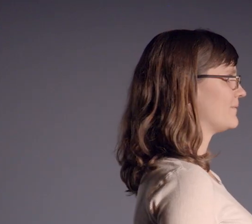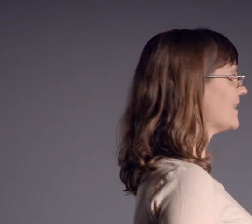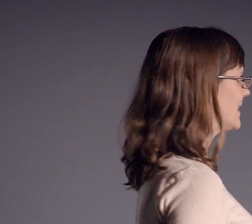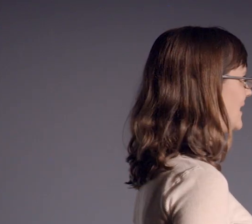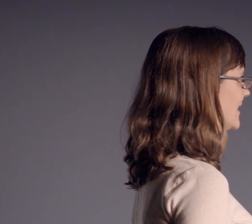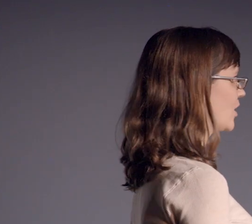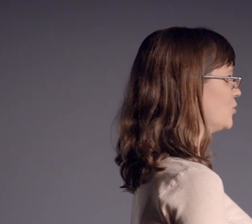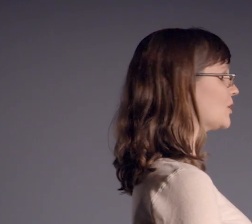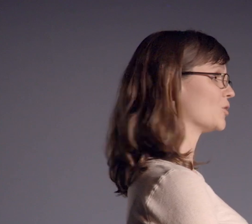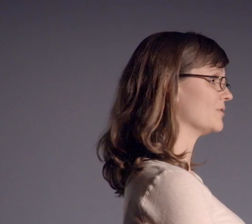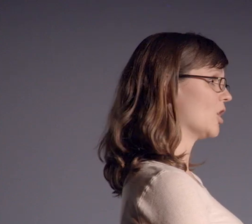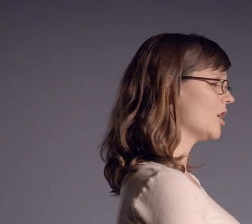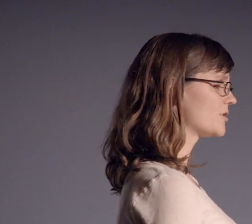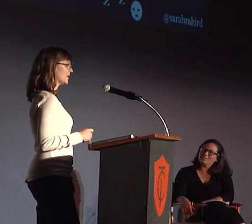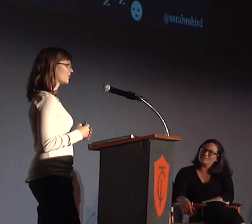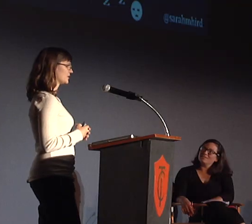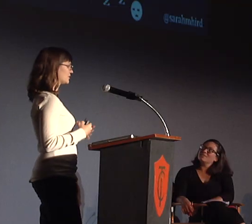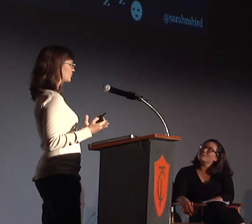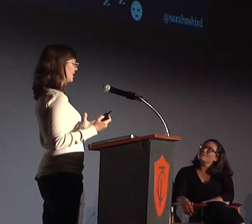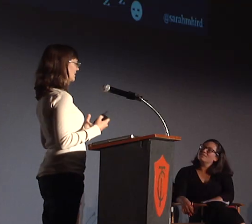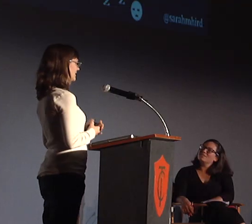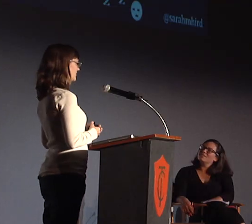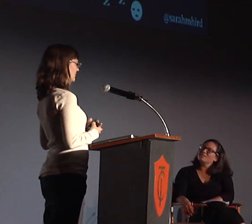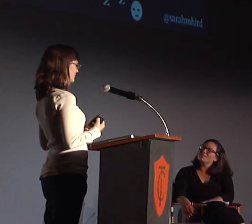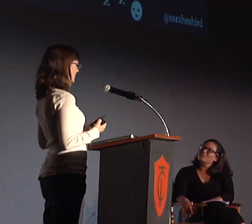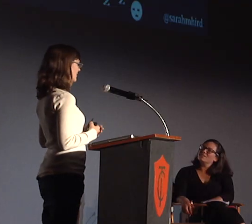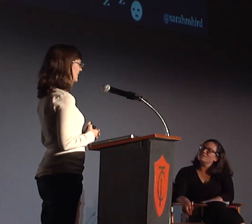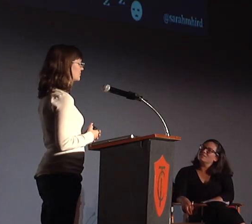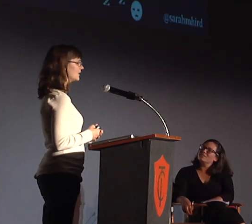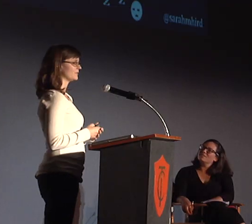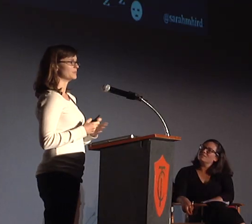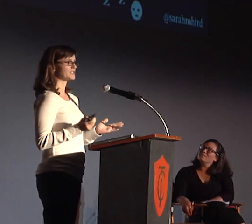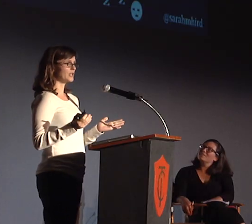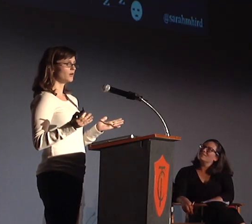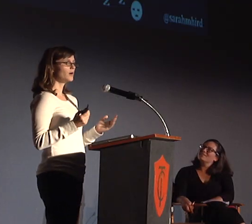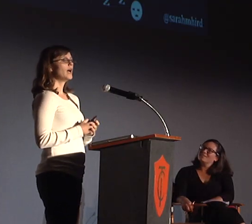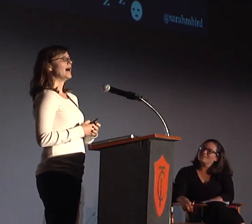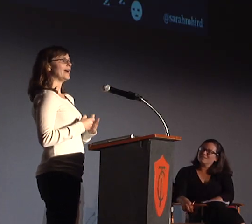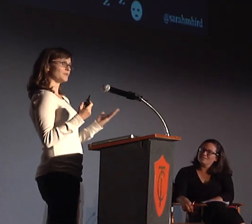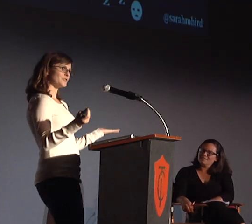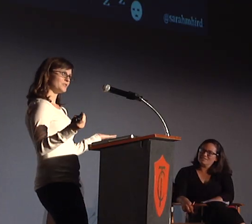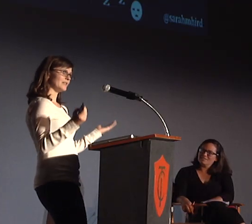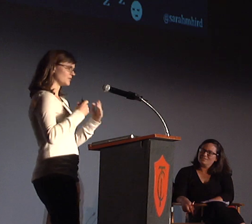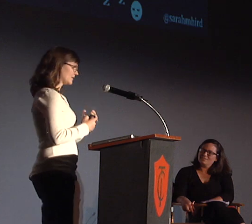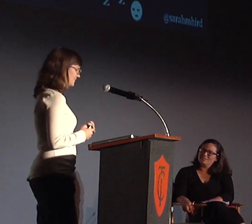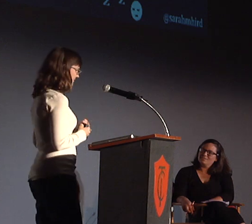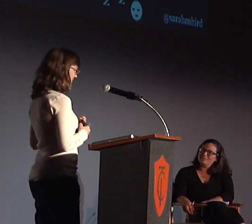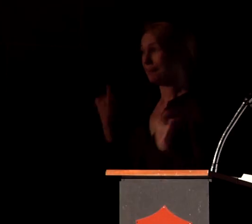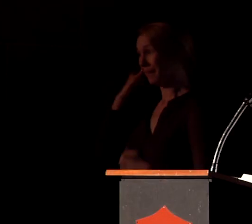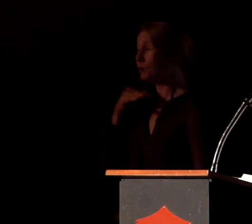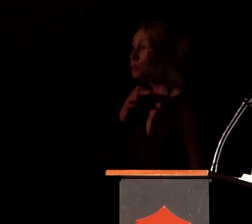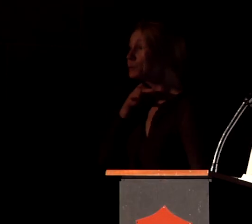is actually a felony in our human courts of law, so I'm not going to describe it in this family-friendly event, but if you must know, I direct you to the